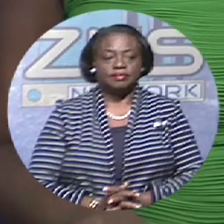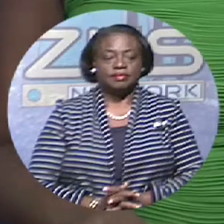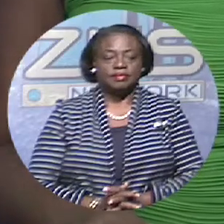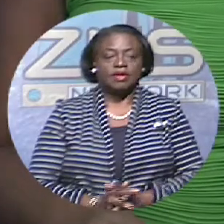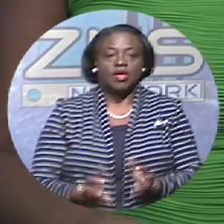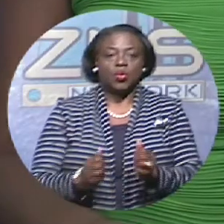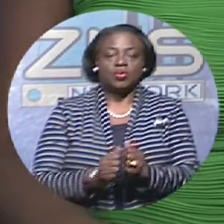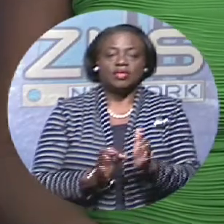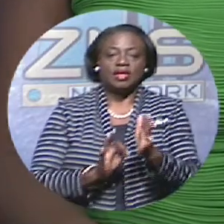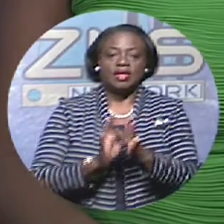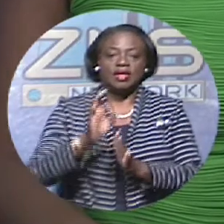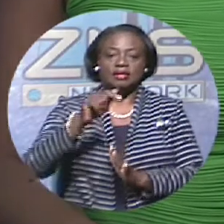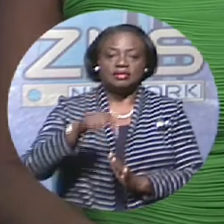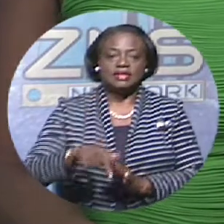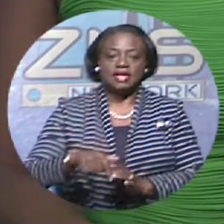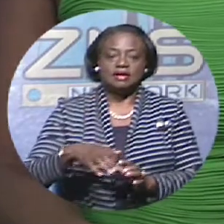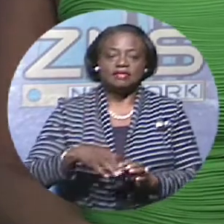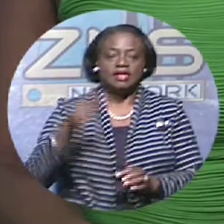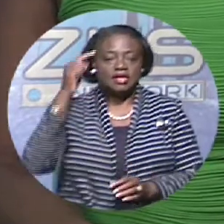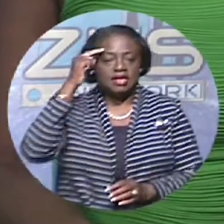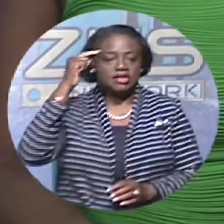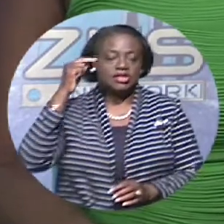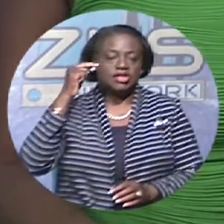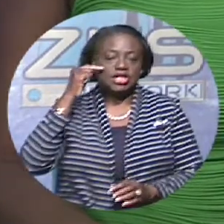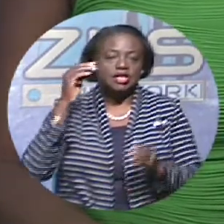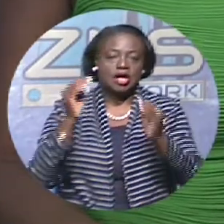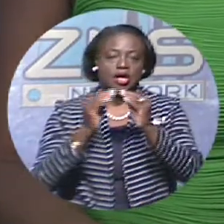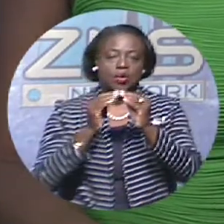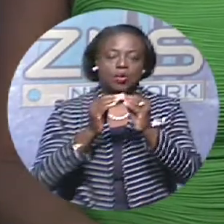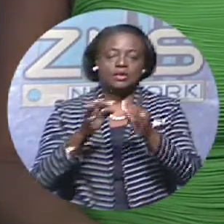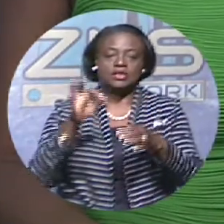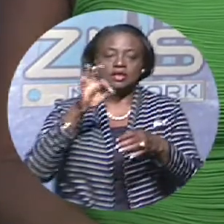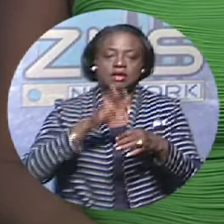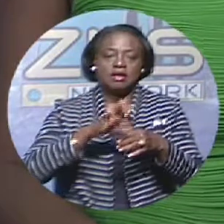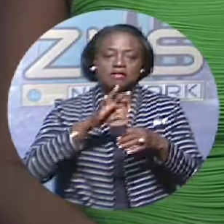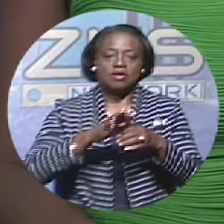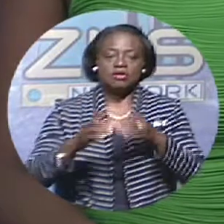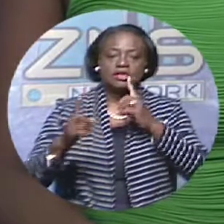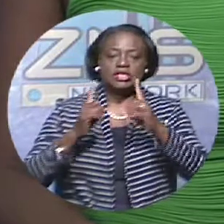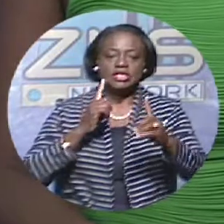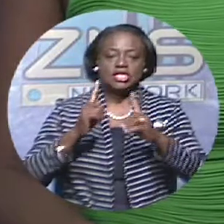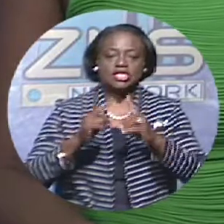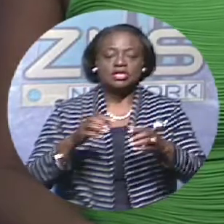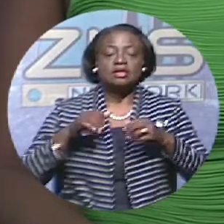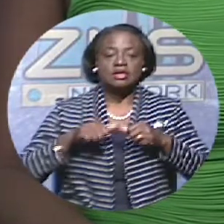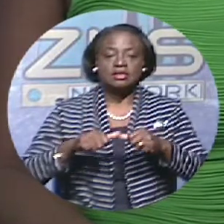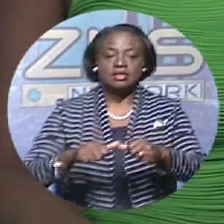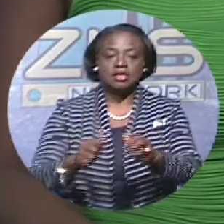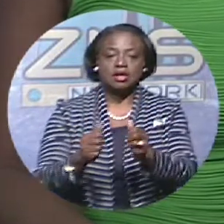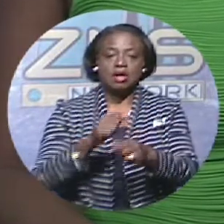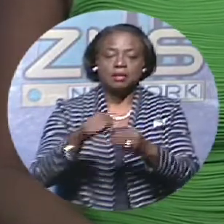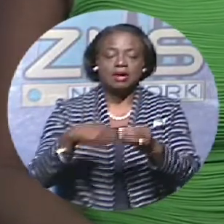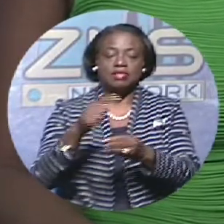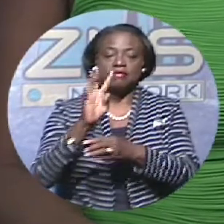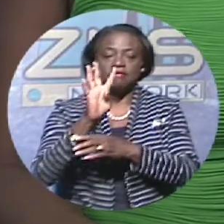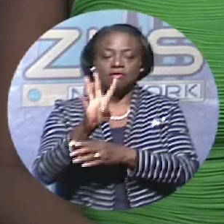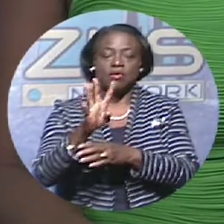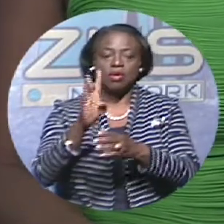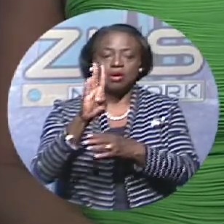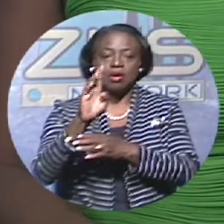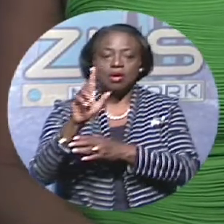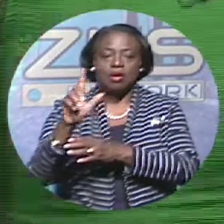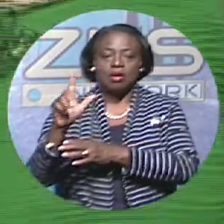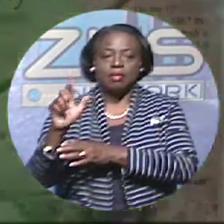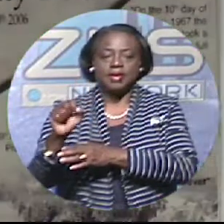With the countdown on to the gender equality vote, discussions continue on the four bills which are designed to remove discrimination from the law